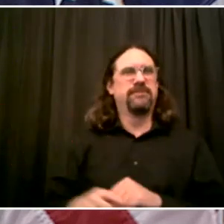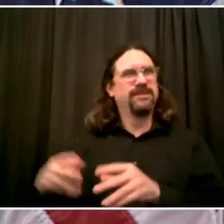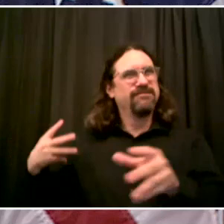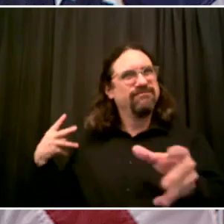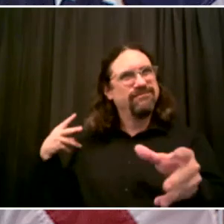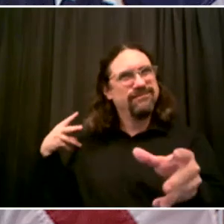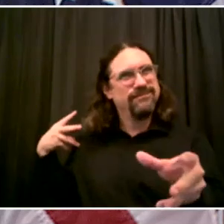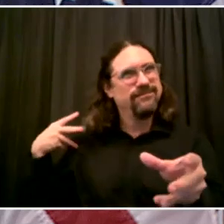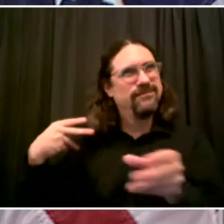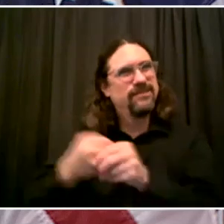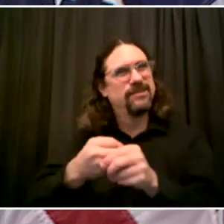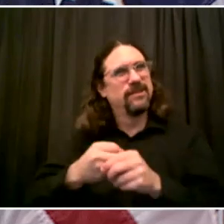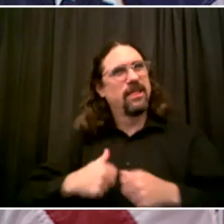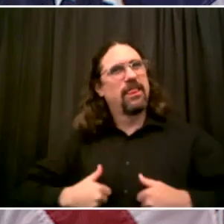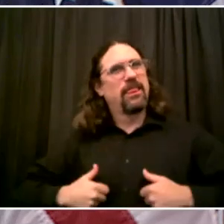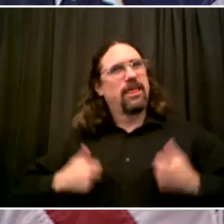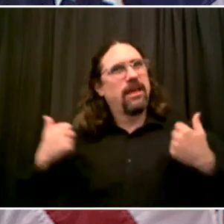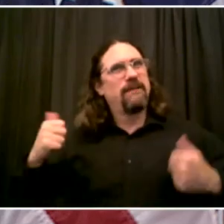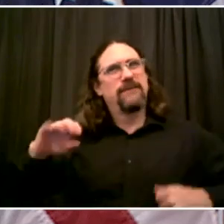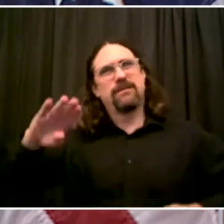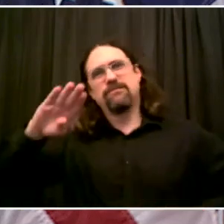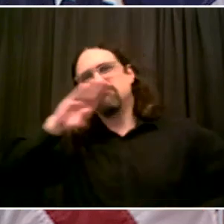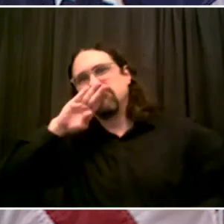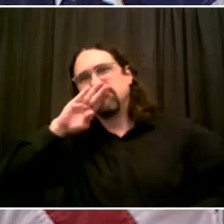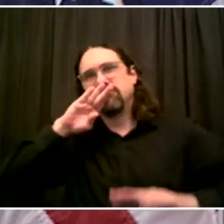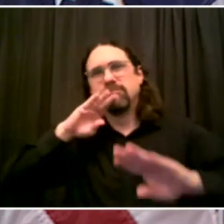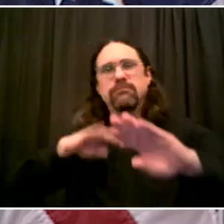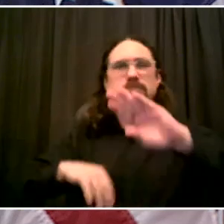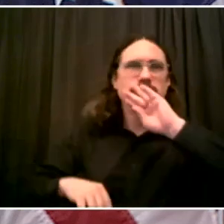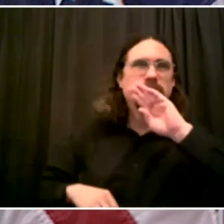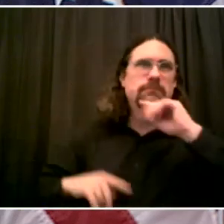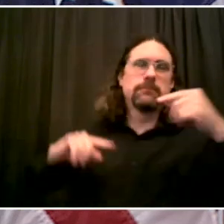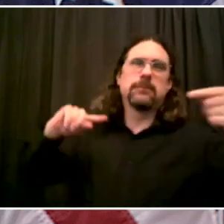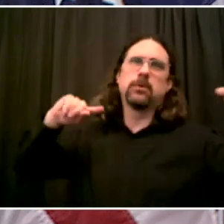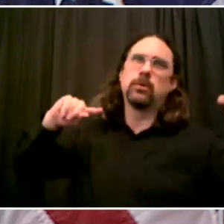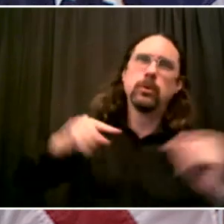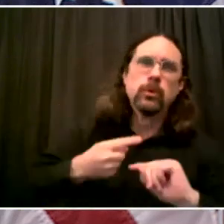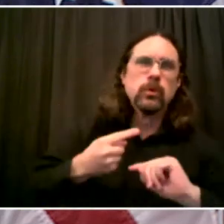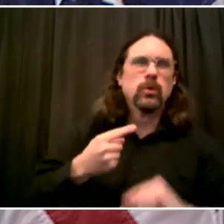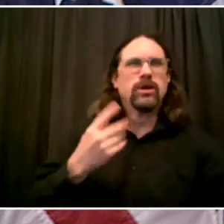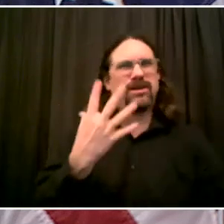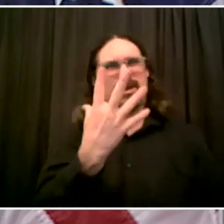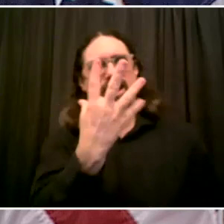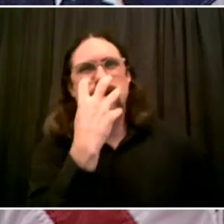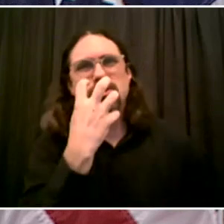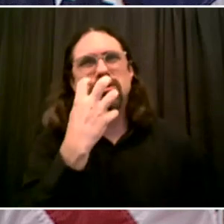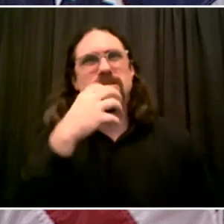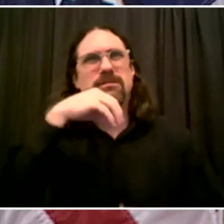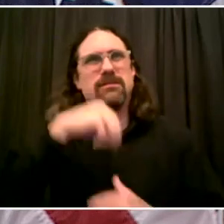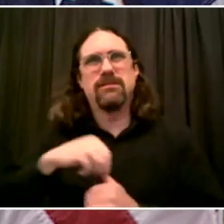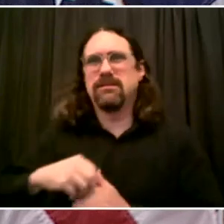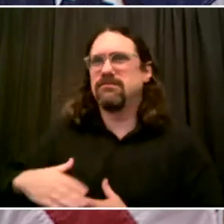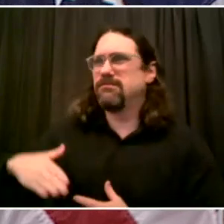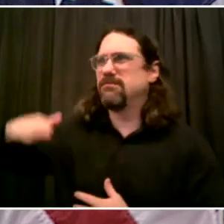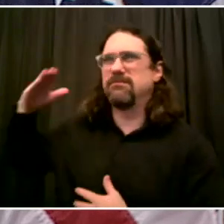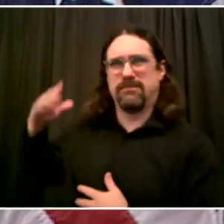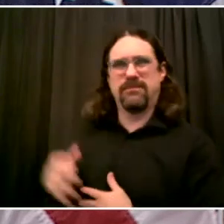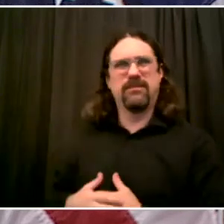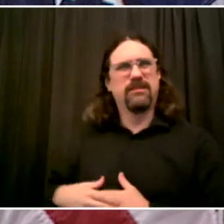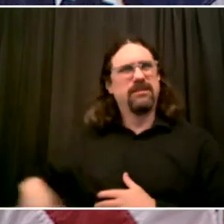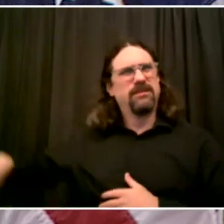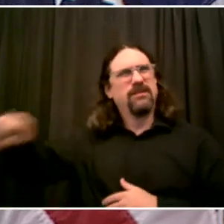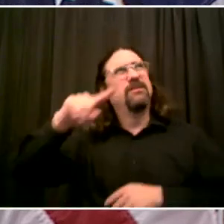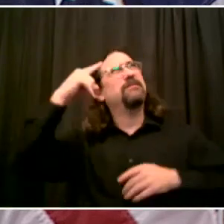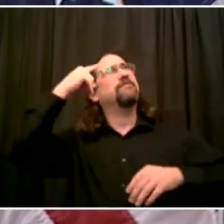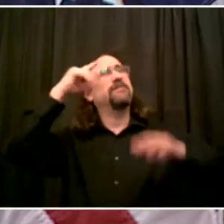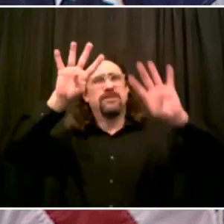and unquestionably doubting whether there could or would be change, I said it is incumbent upon me and